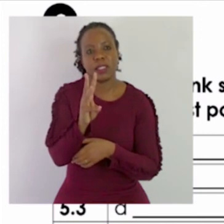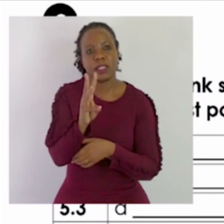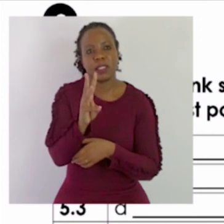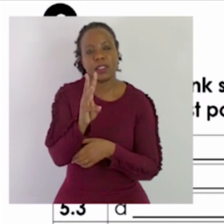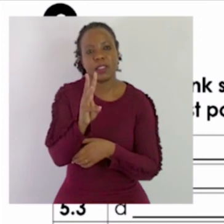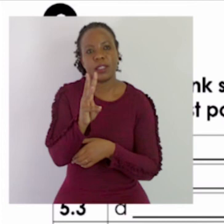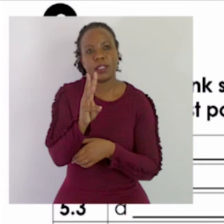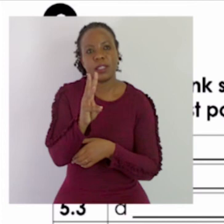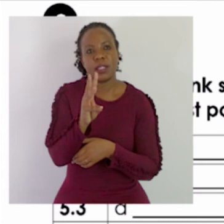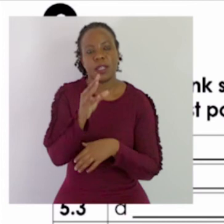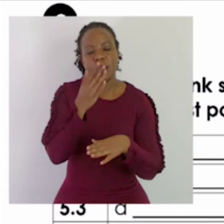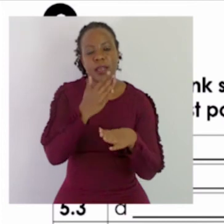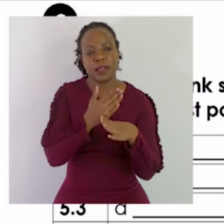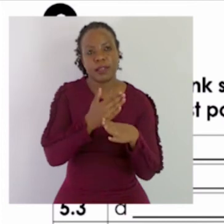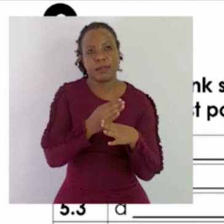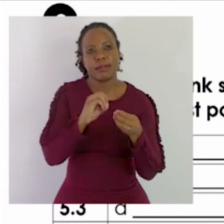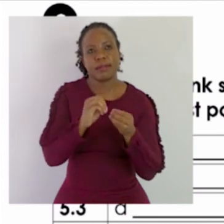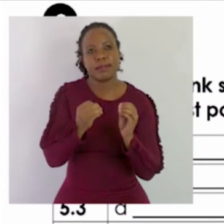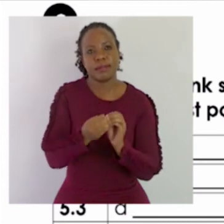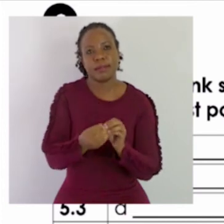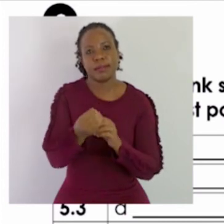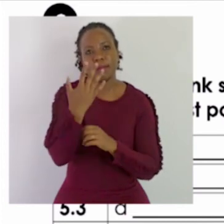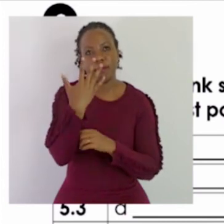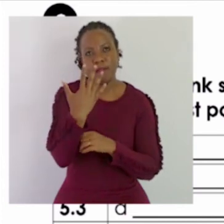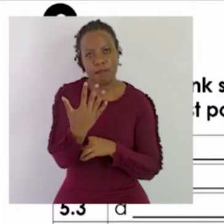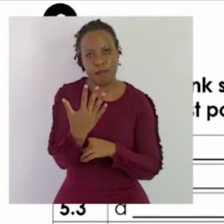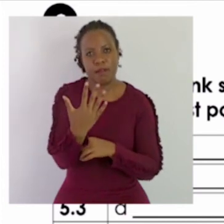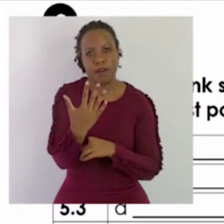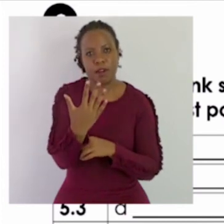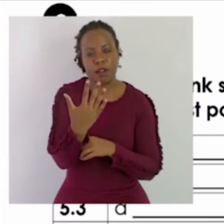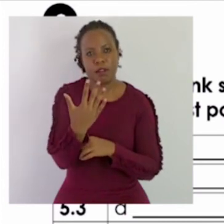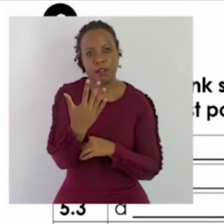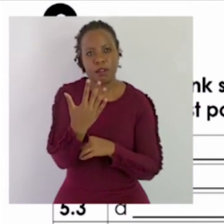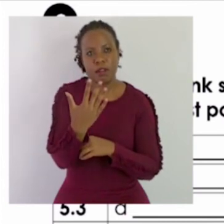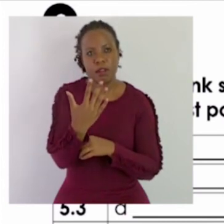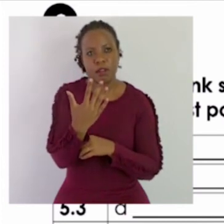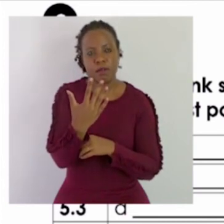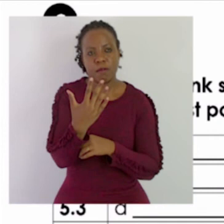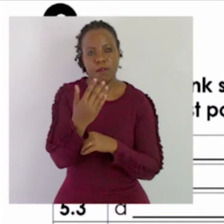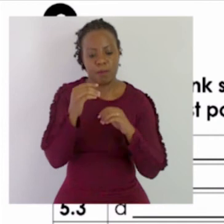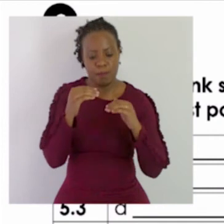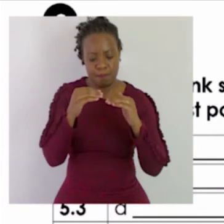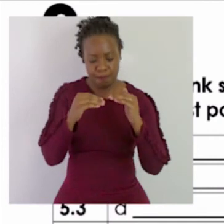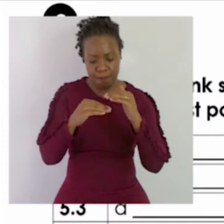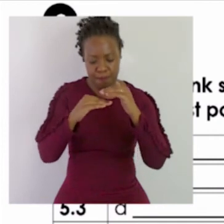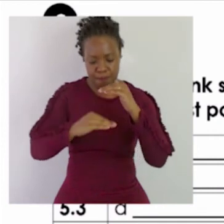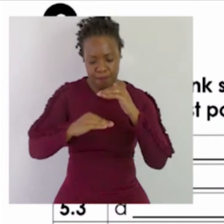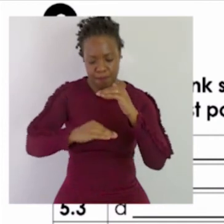Activity 5, fill in the blank spaces using the words in the box